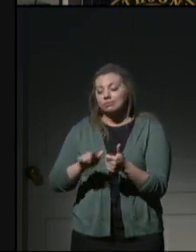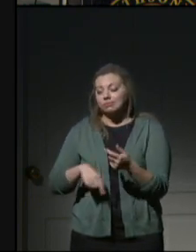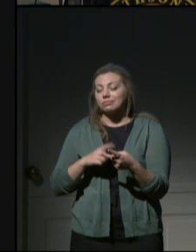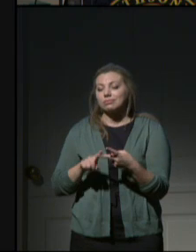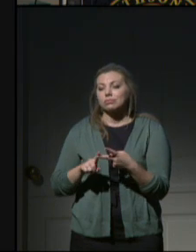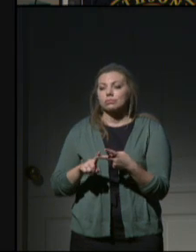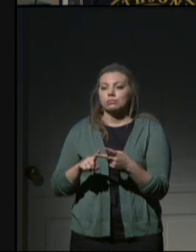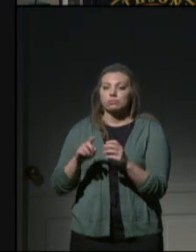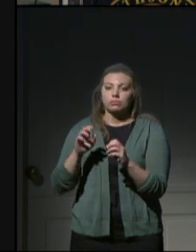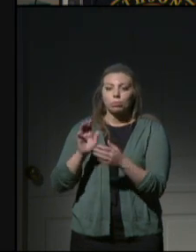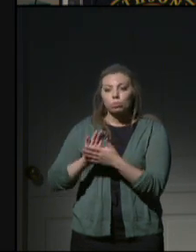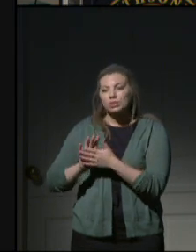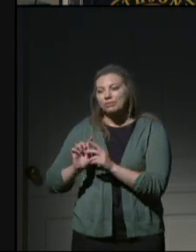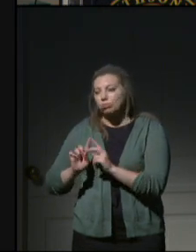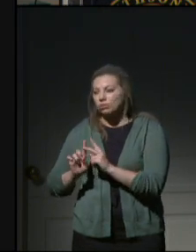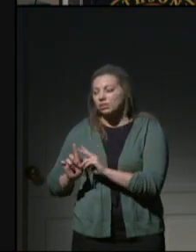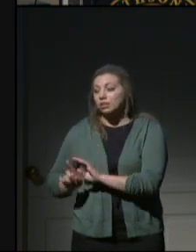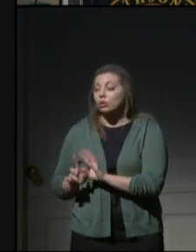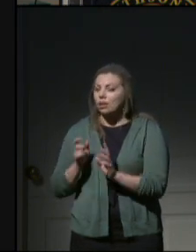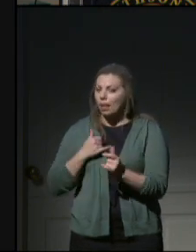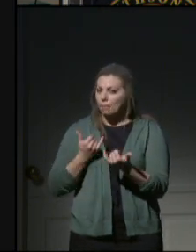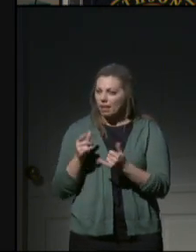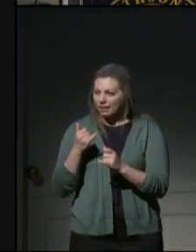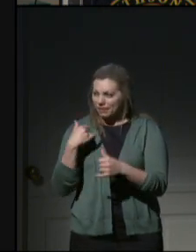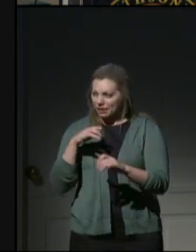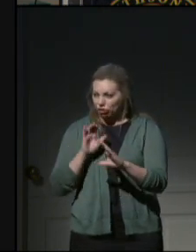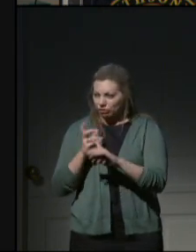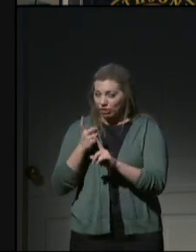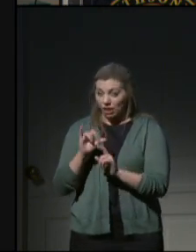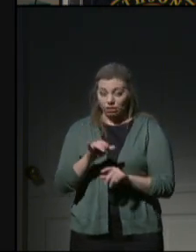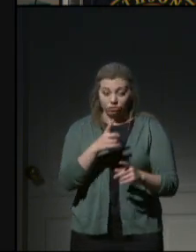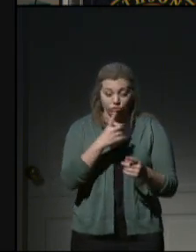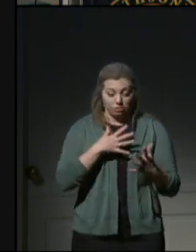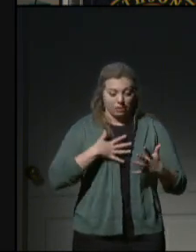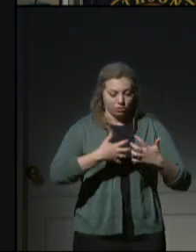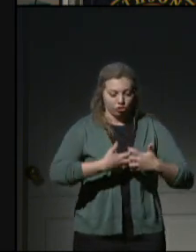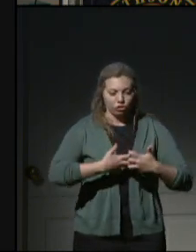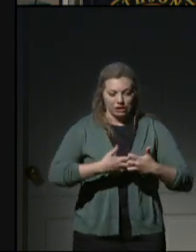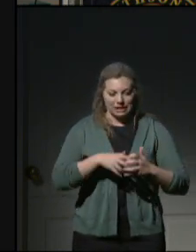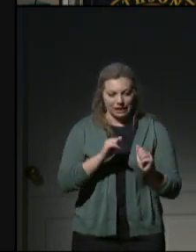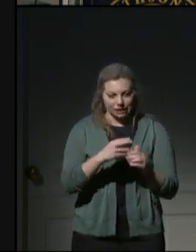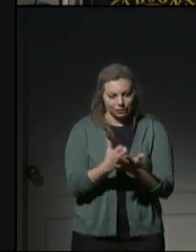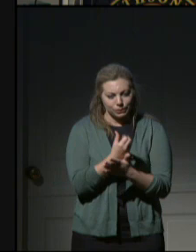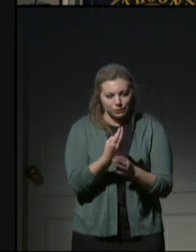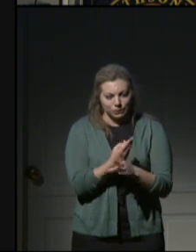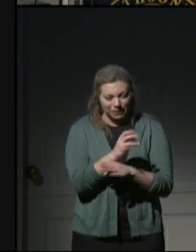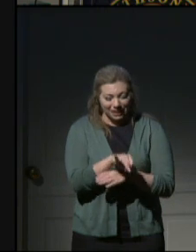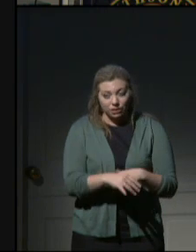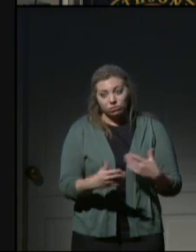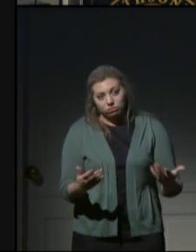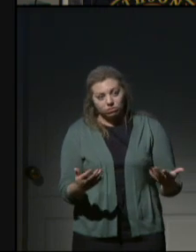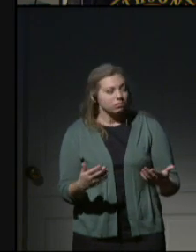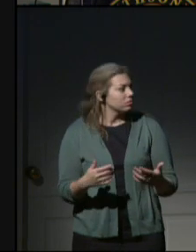with the idea if I can search in that, because again, for my machines to kind of use this,